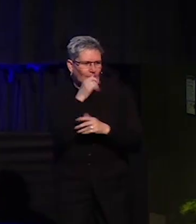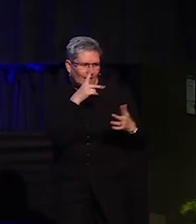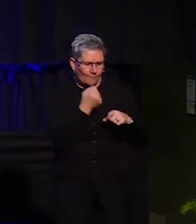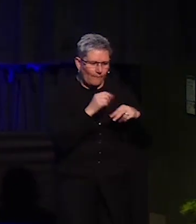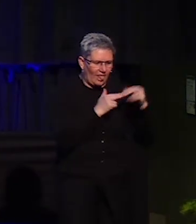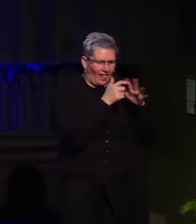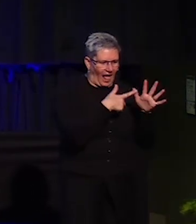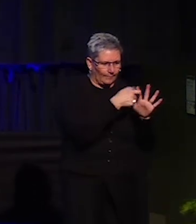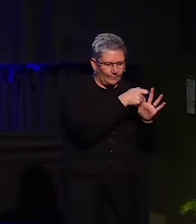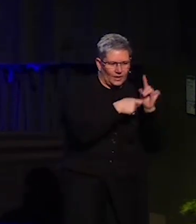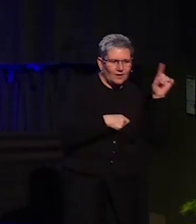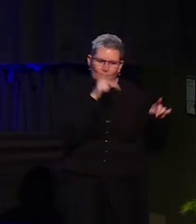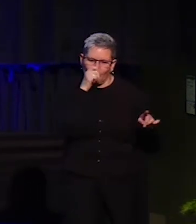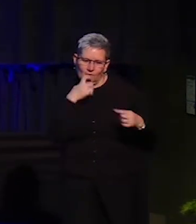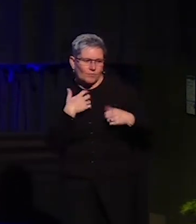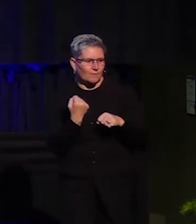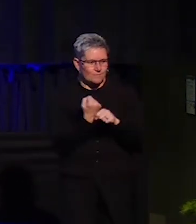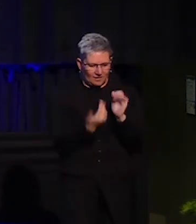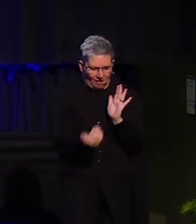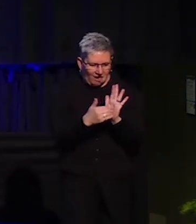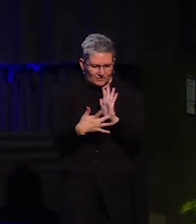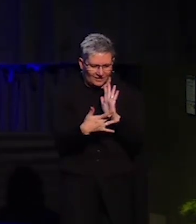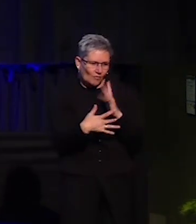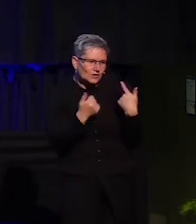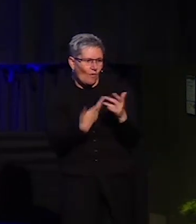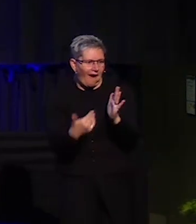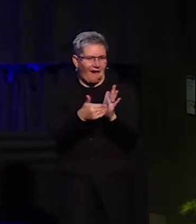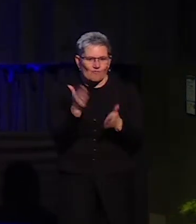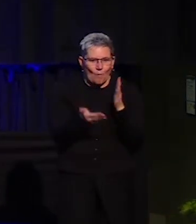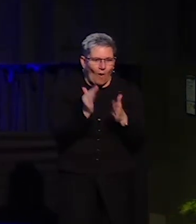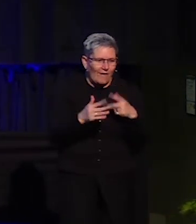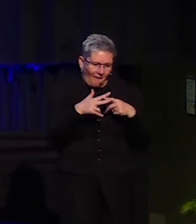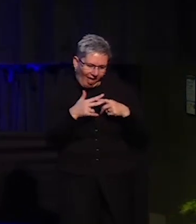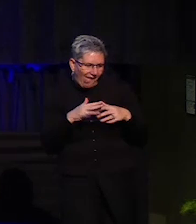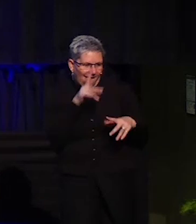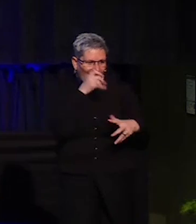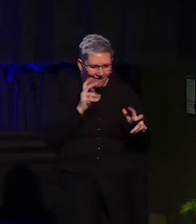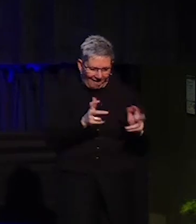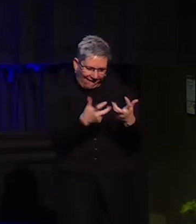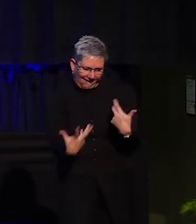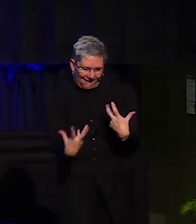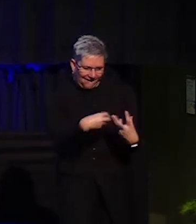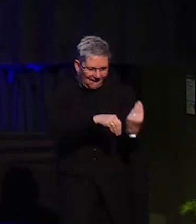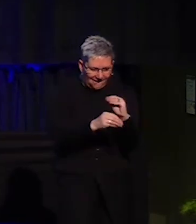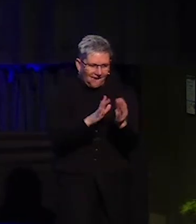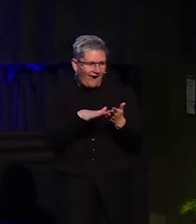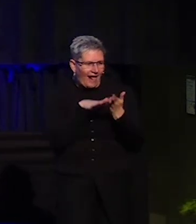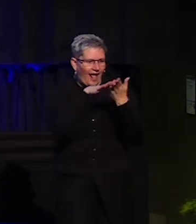that. Maybe there's a piece of technology, there's something mechanical that we can do to help you